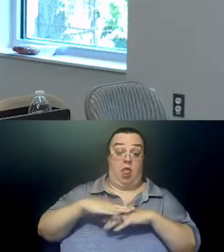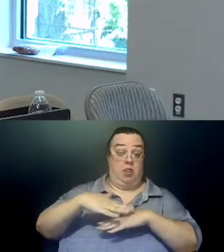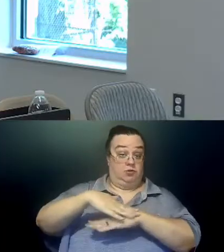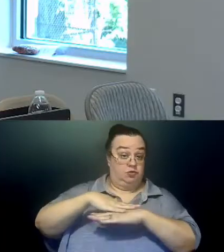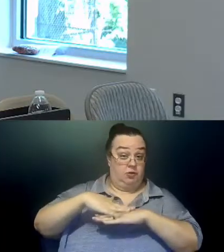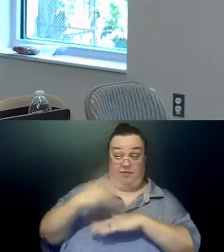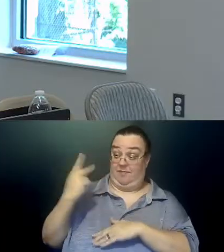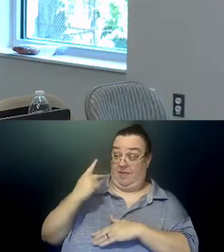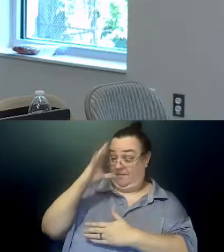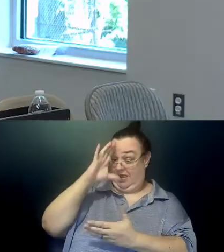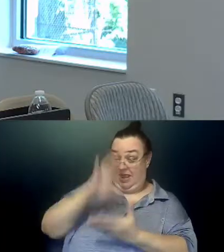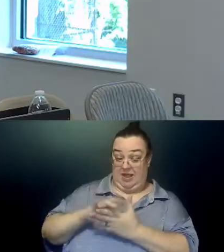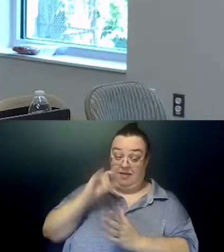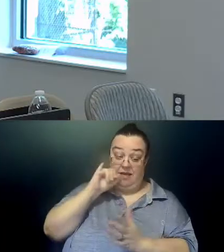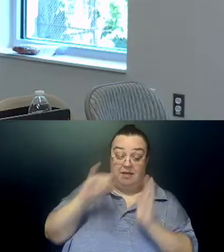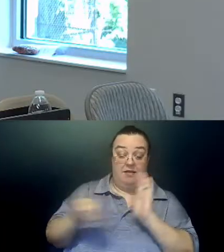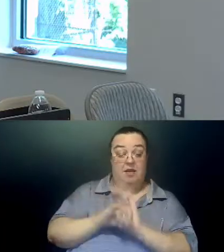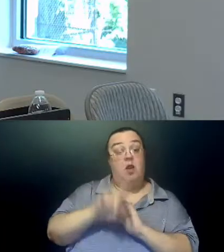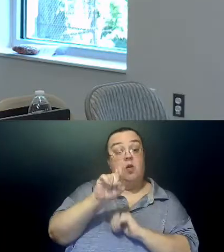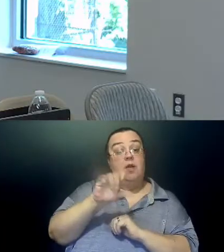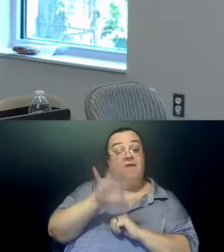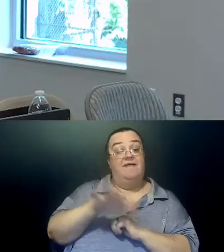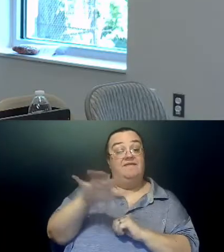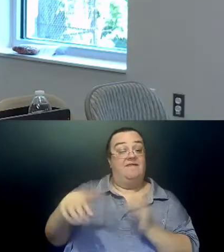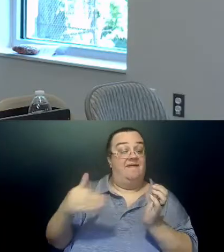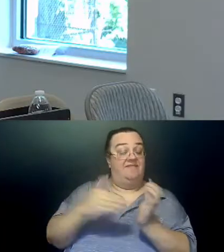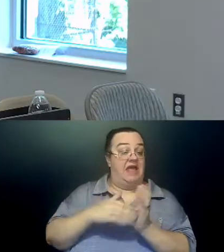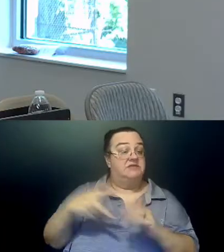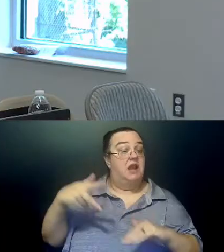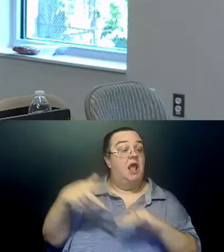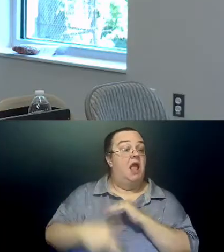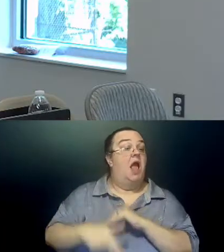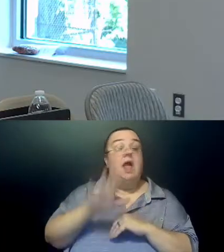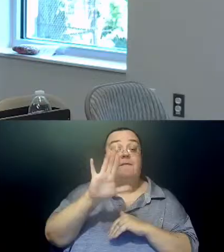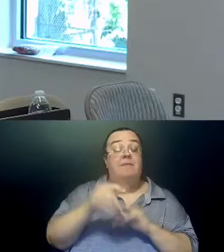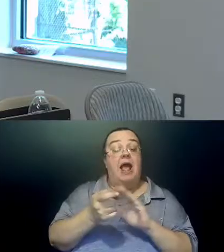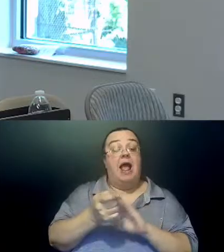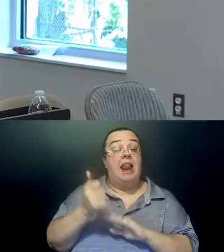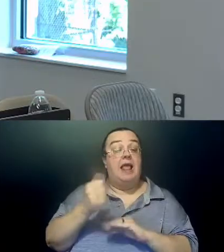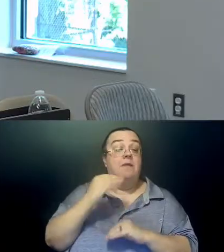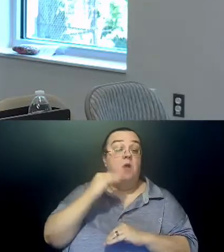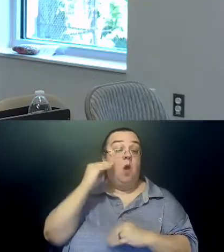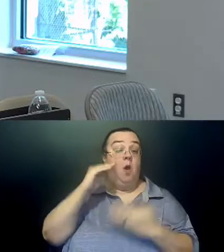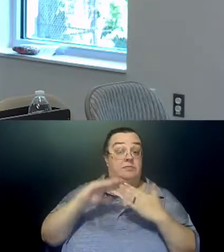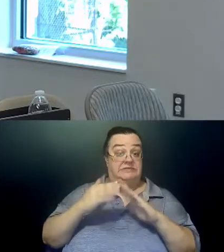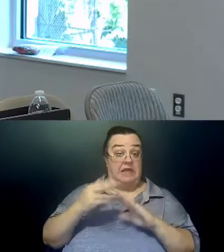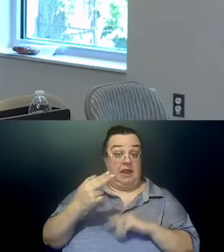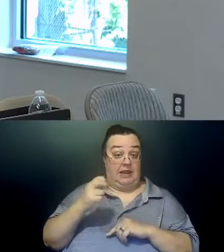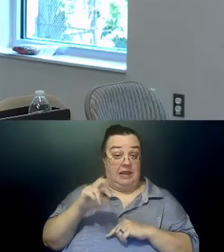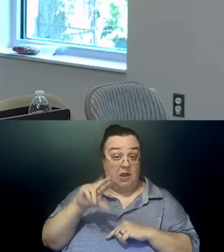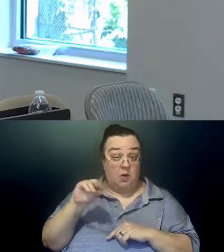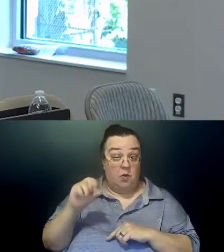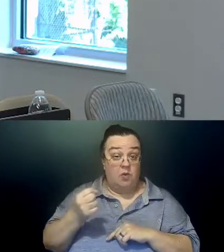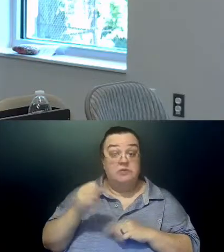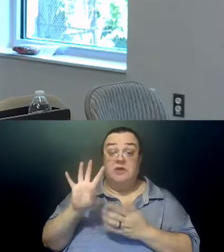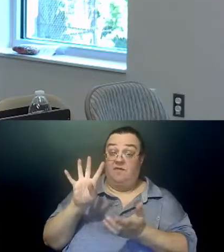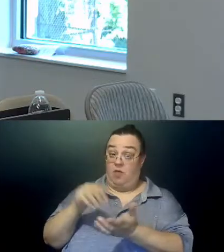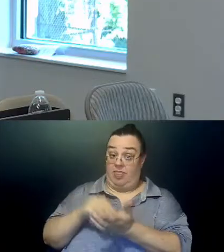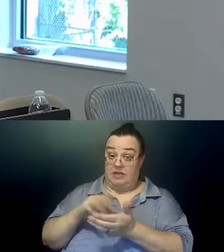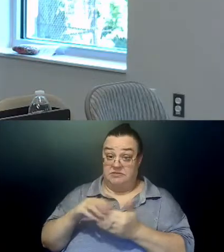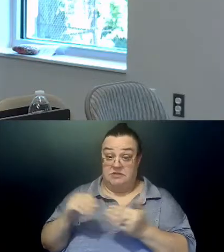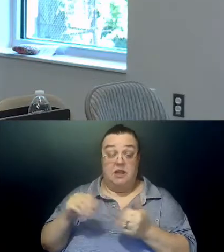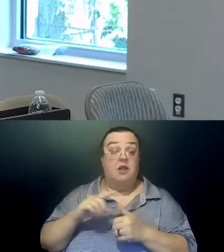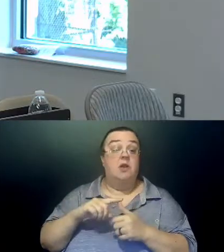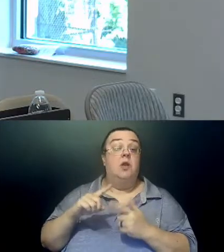identified $155,000 in cuts by eliminating the Hometown Heroes, $4,000. We